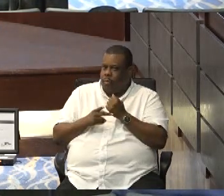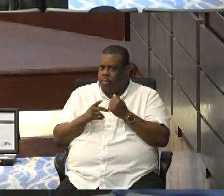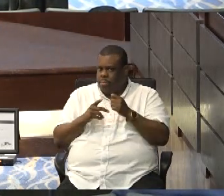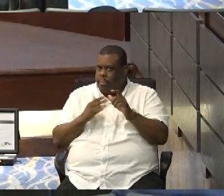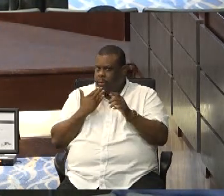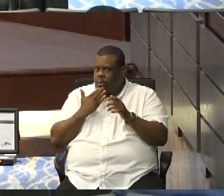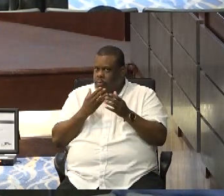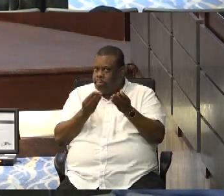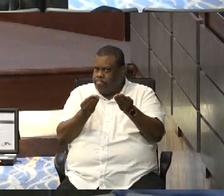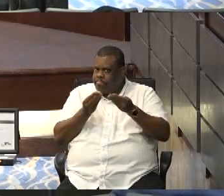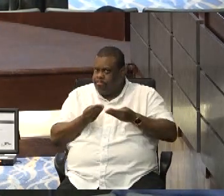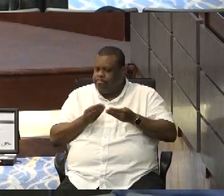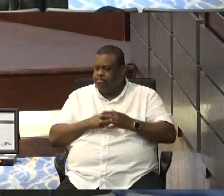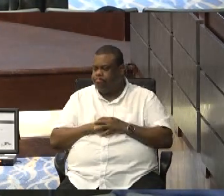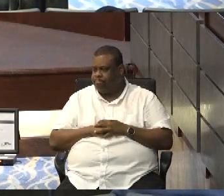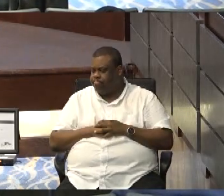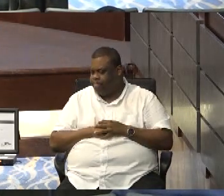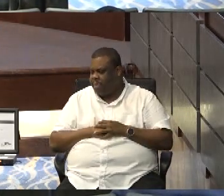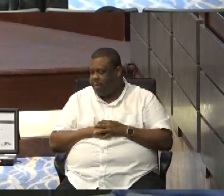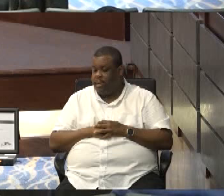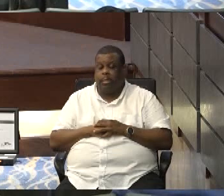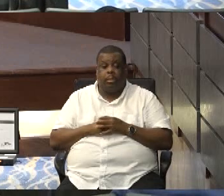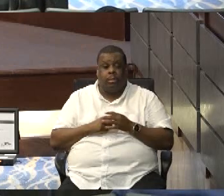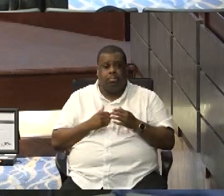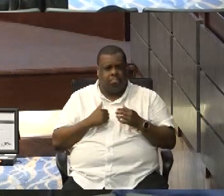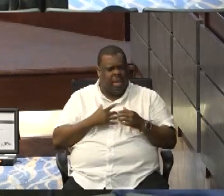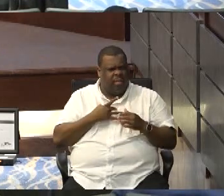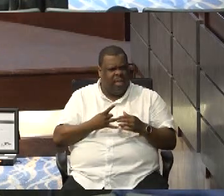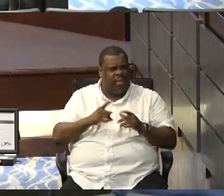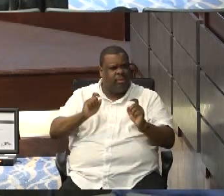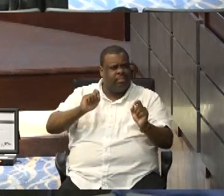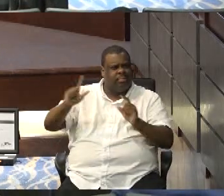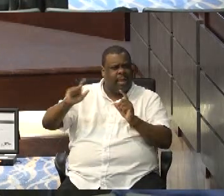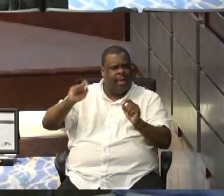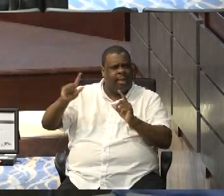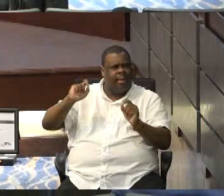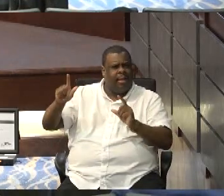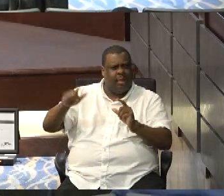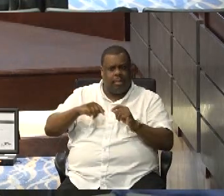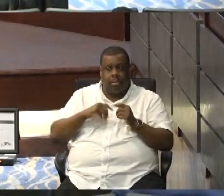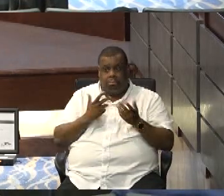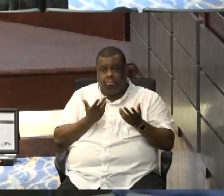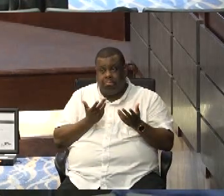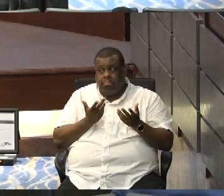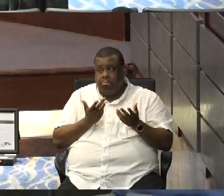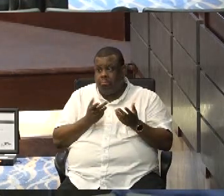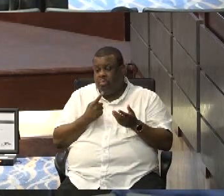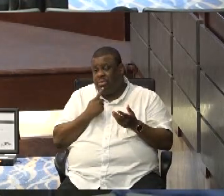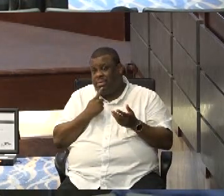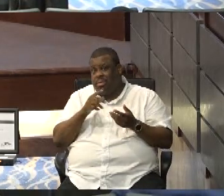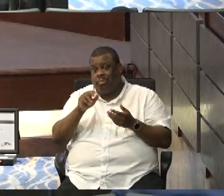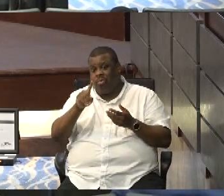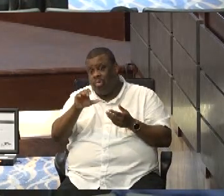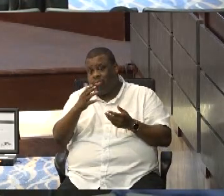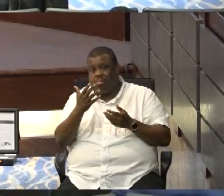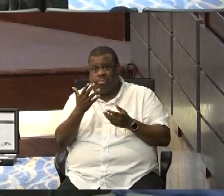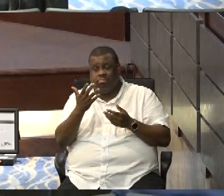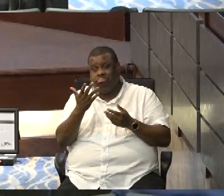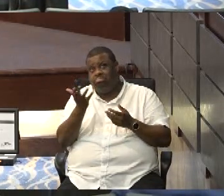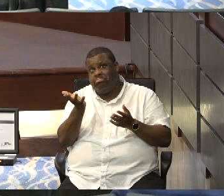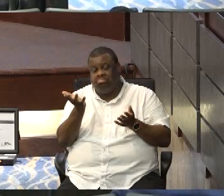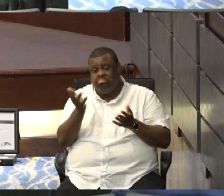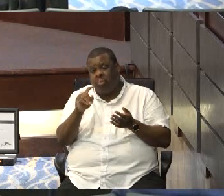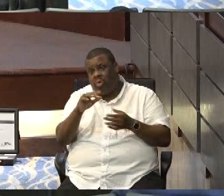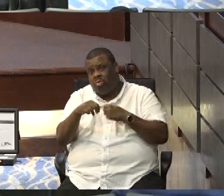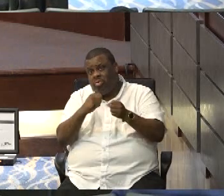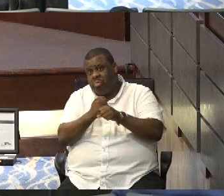about, I like this slide that you showed where the peer cities, that was an easy one because you could say it's 100 years or 25. And if, to the